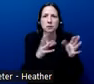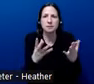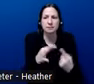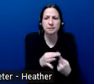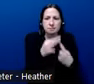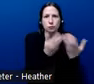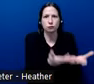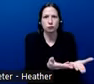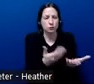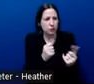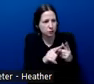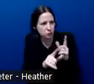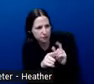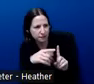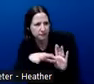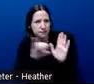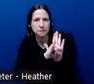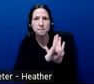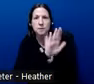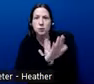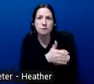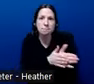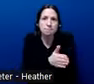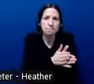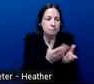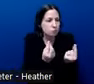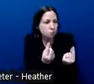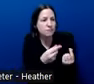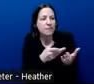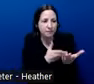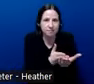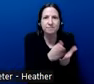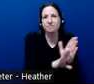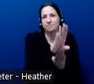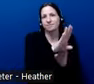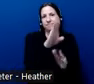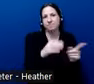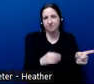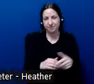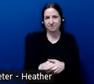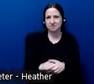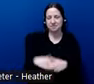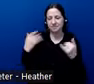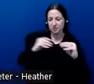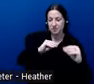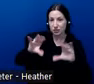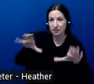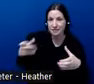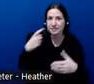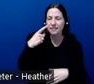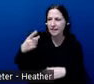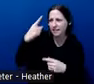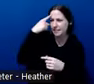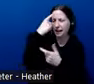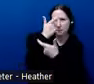what your passions were, your interests, and helped us grow in those areas. Think big. What is a dream I have for the future? Brenda hopes this